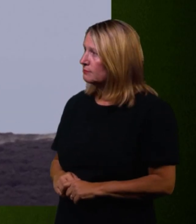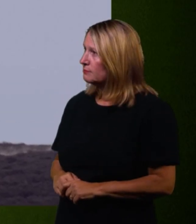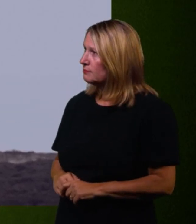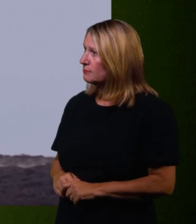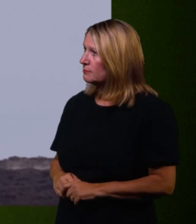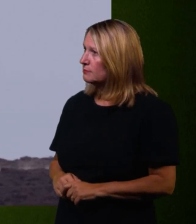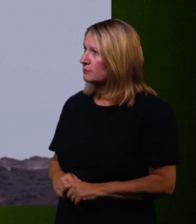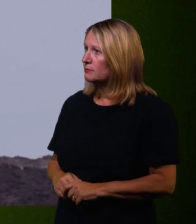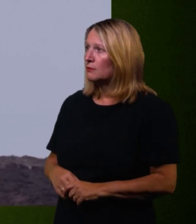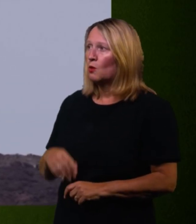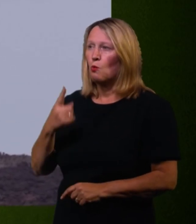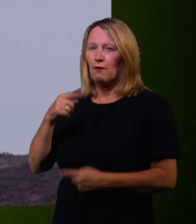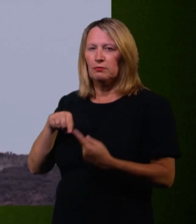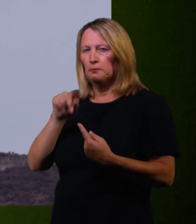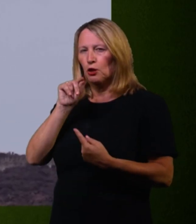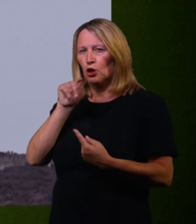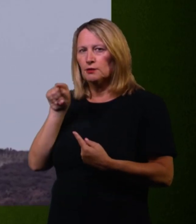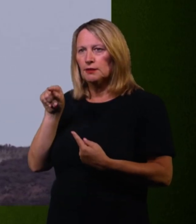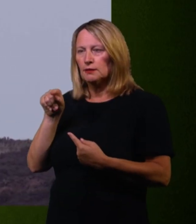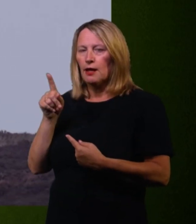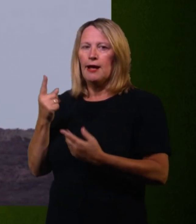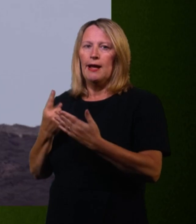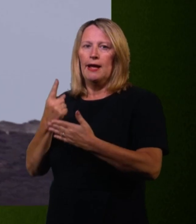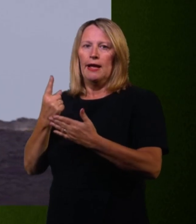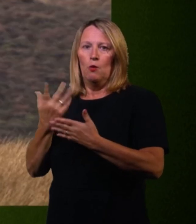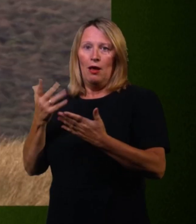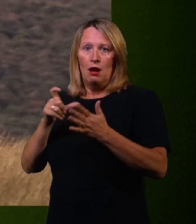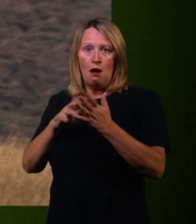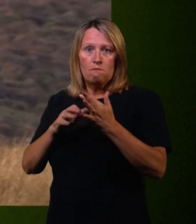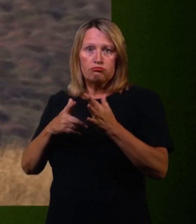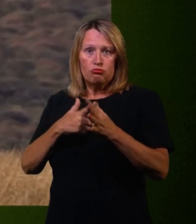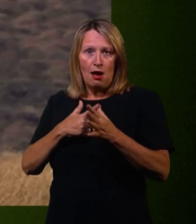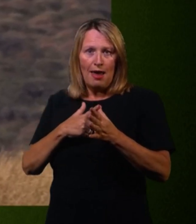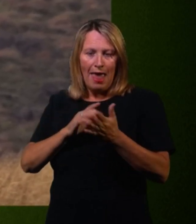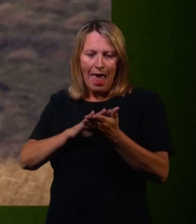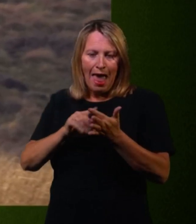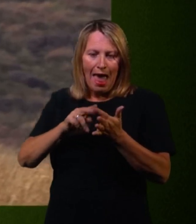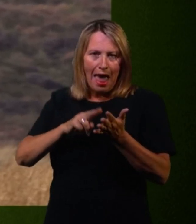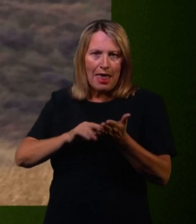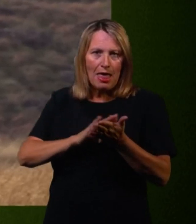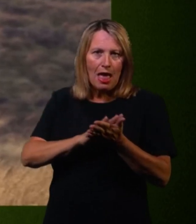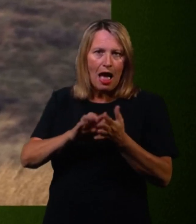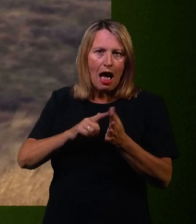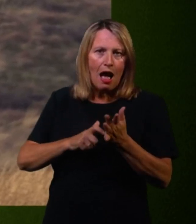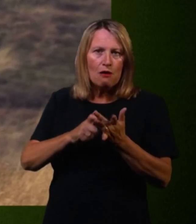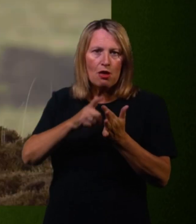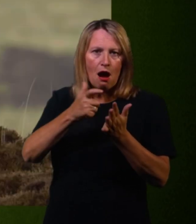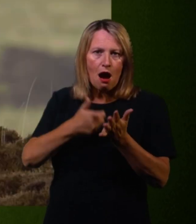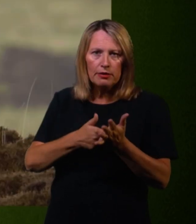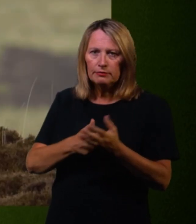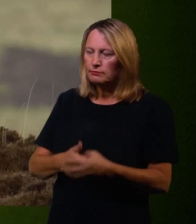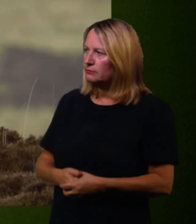One of our most persecuted birds of prey is found here in Cumbria, the Hen Harrier.